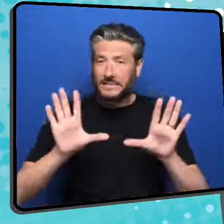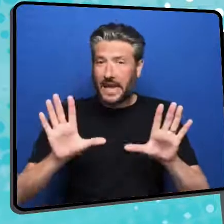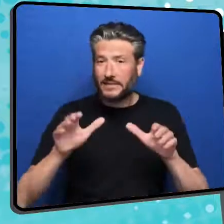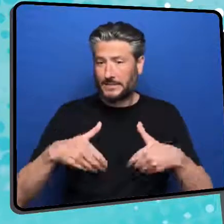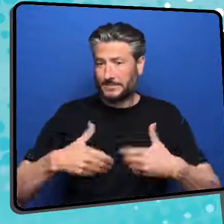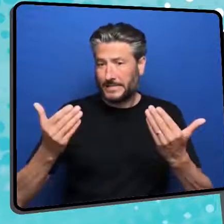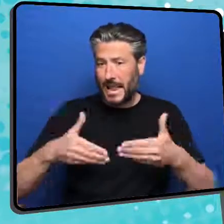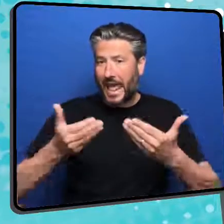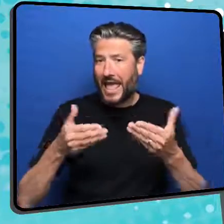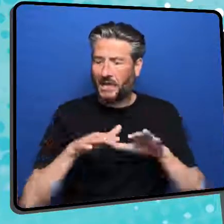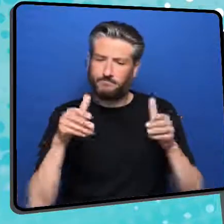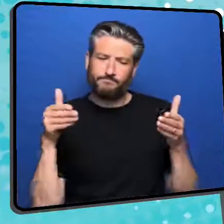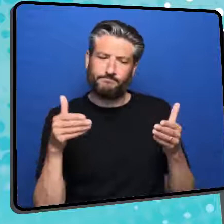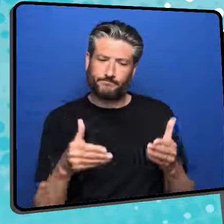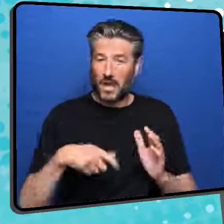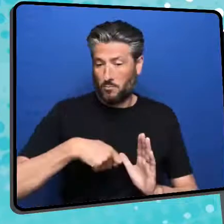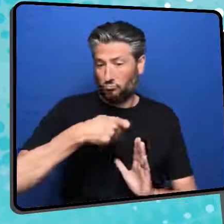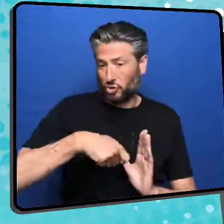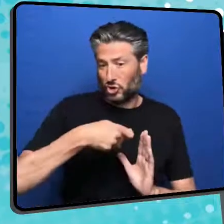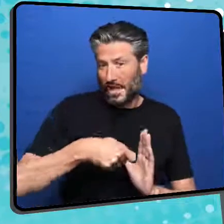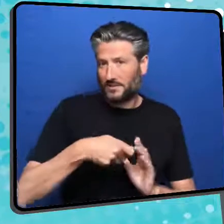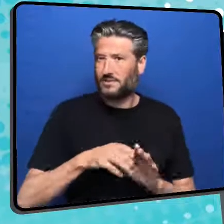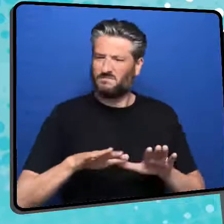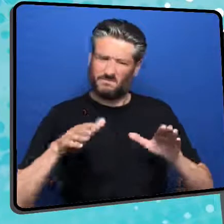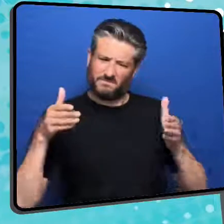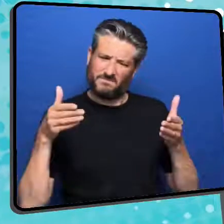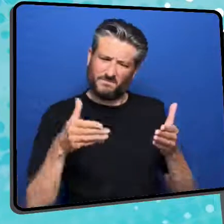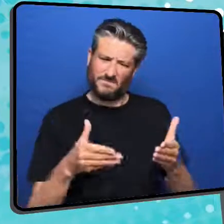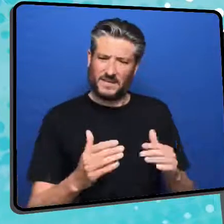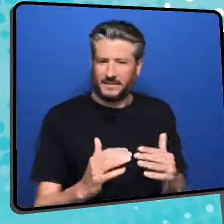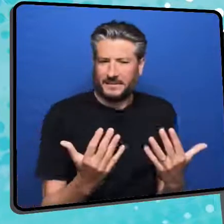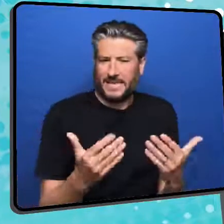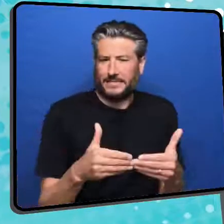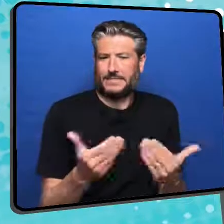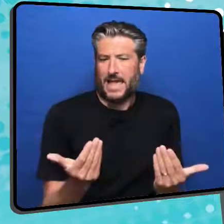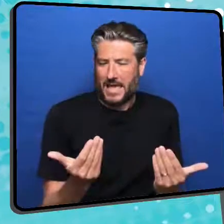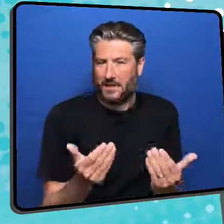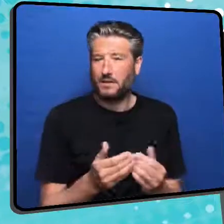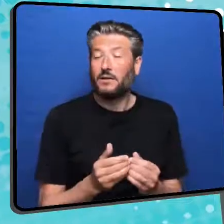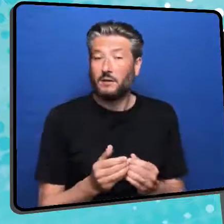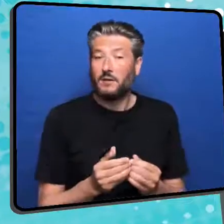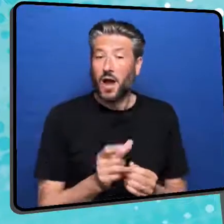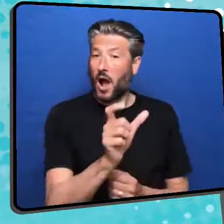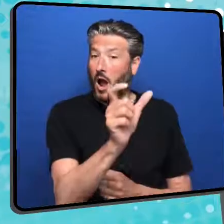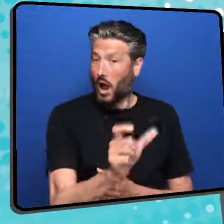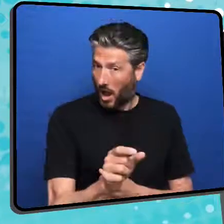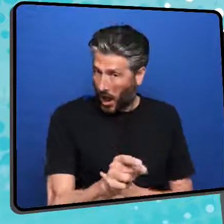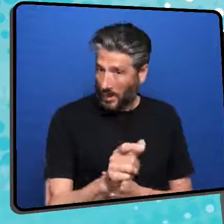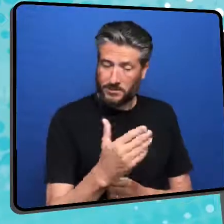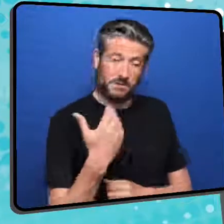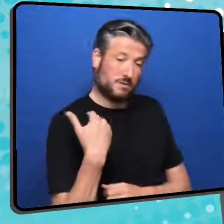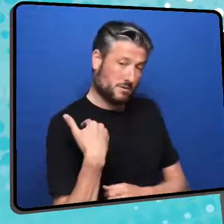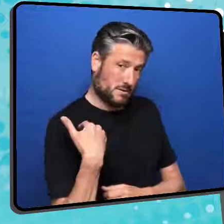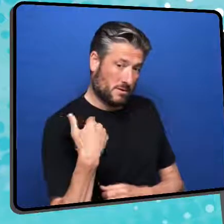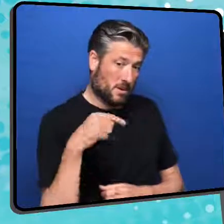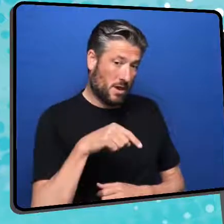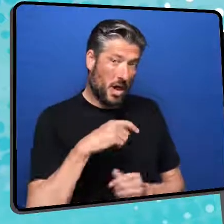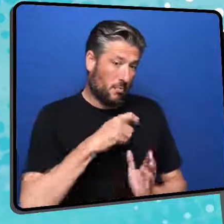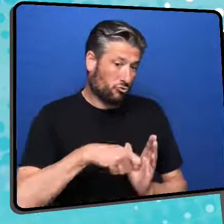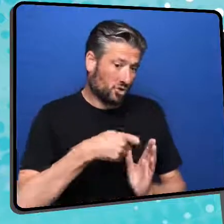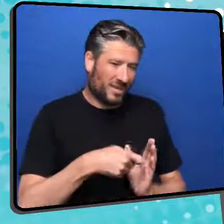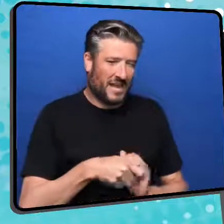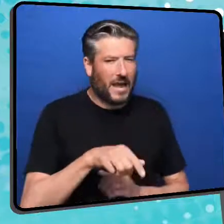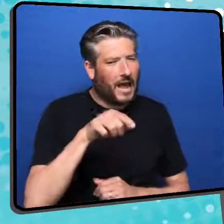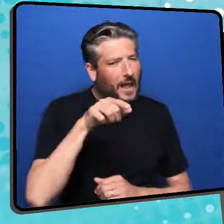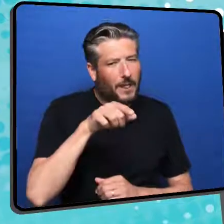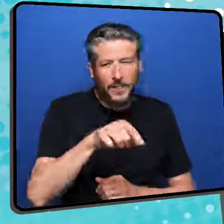stage, when they don't really know where they want to go to, or they have a slight idea, but they don't really know